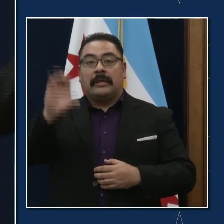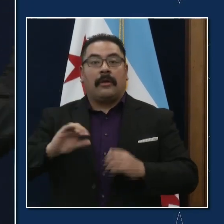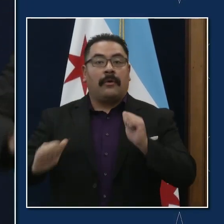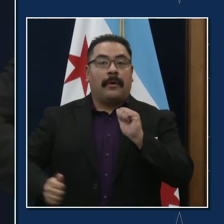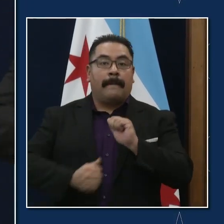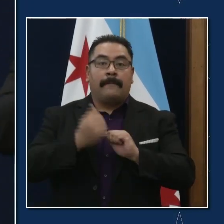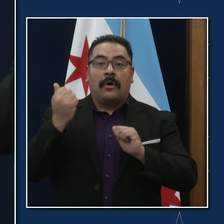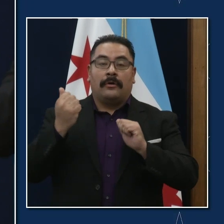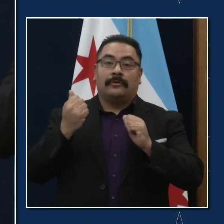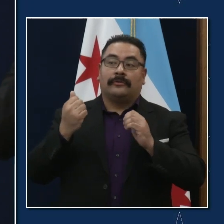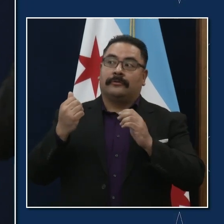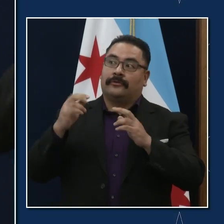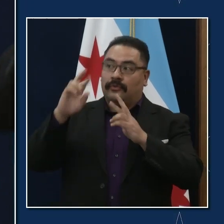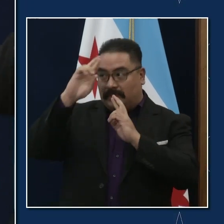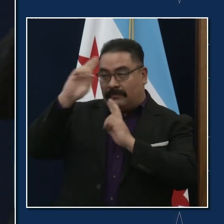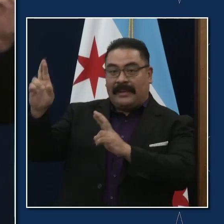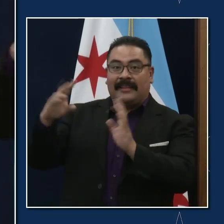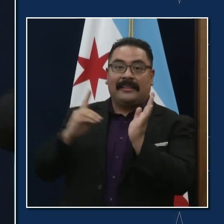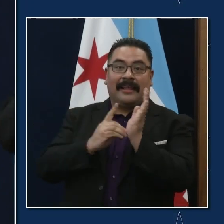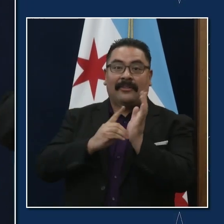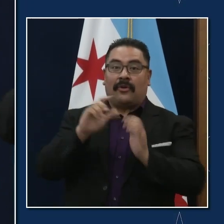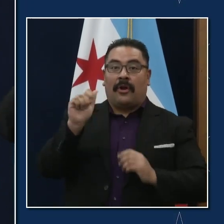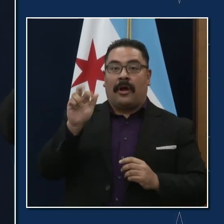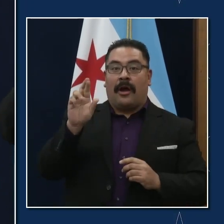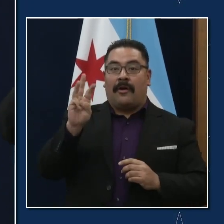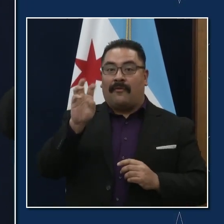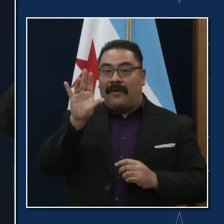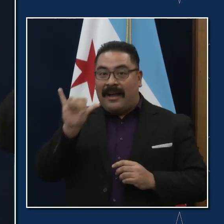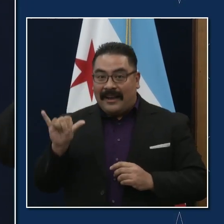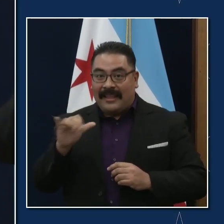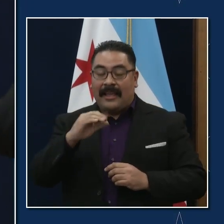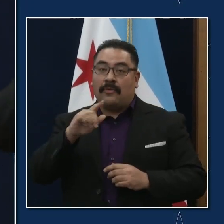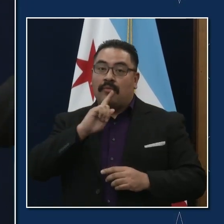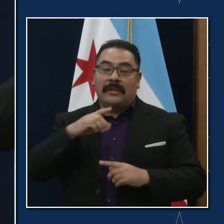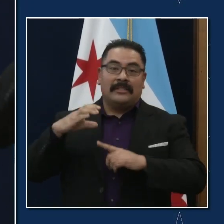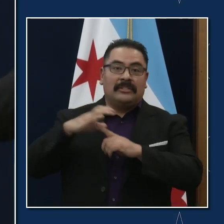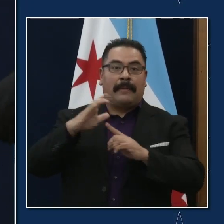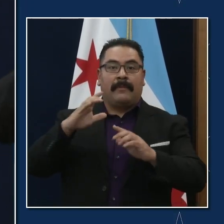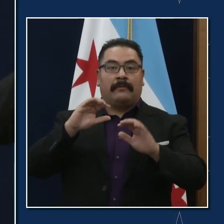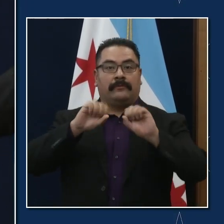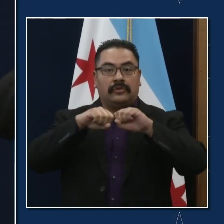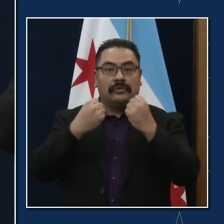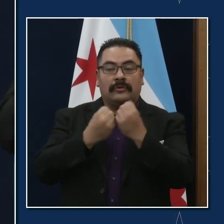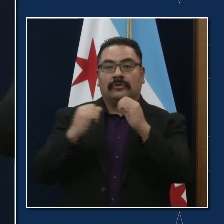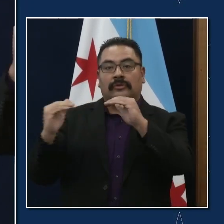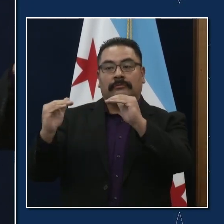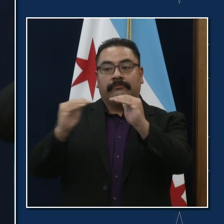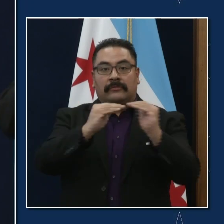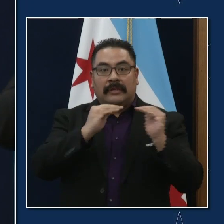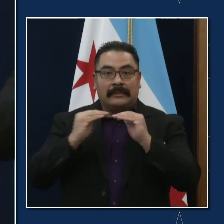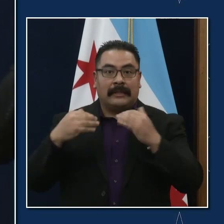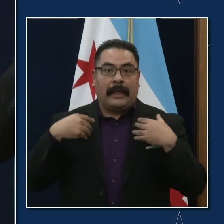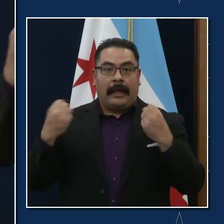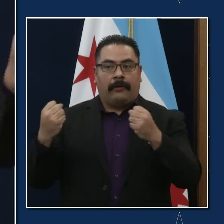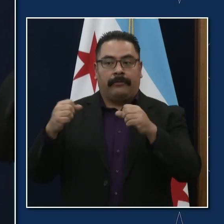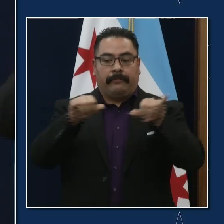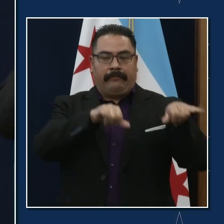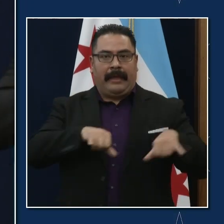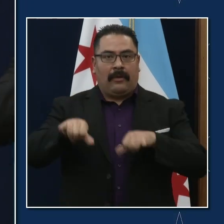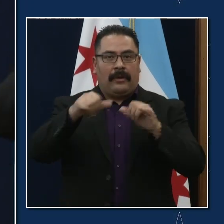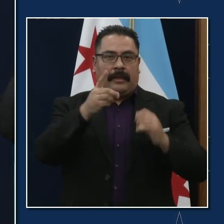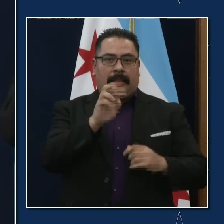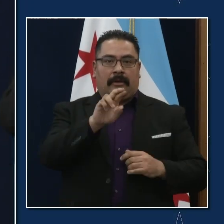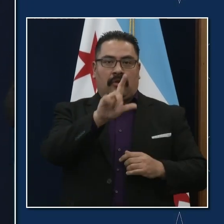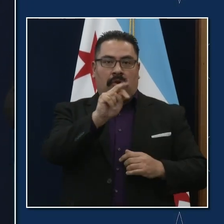most beloved and respected doctor, Dr. Arwady, and a true champion of social justice and health equity, Dr. Luna. I'm the